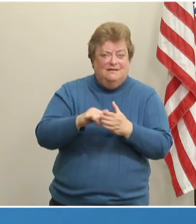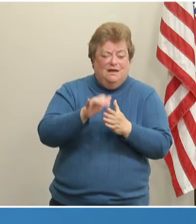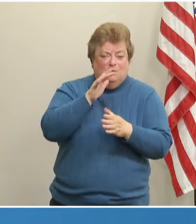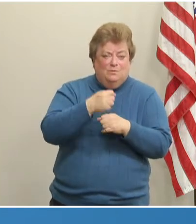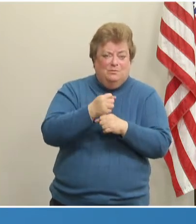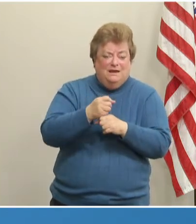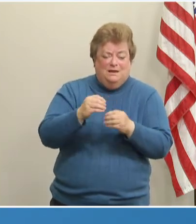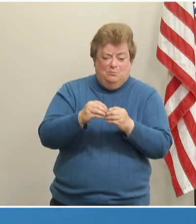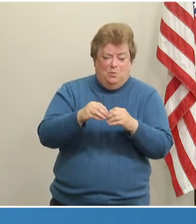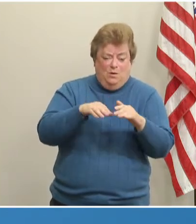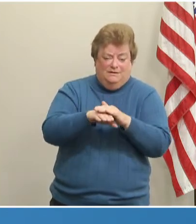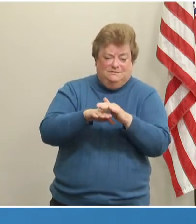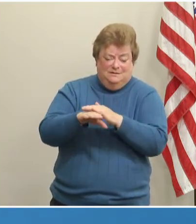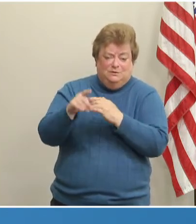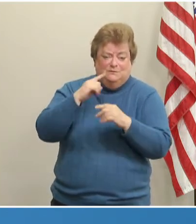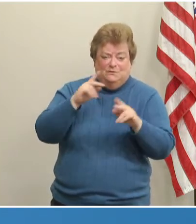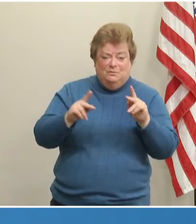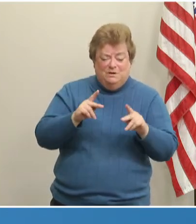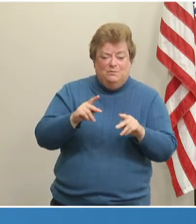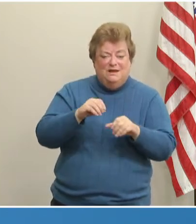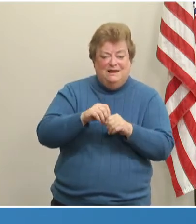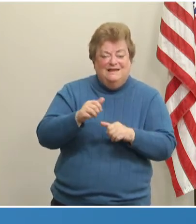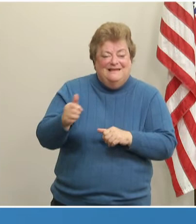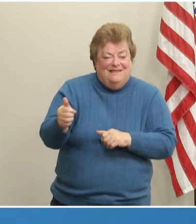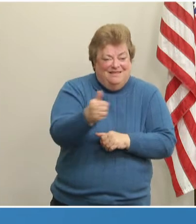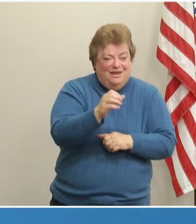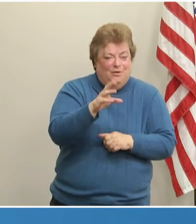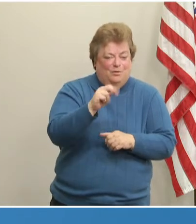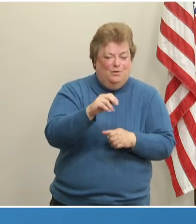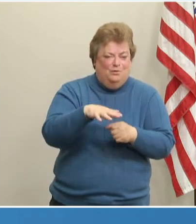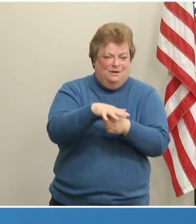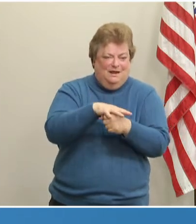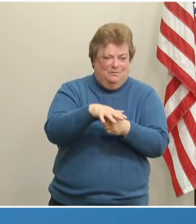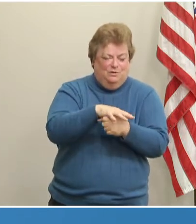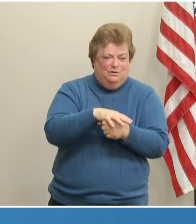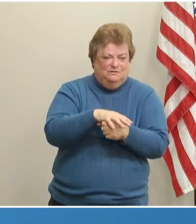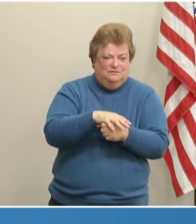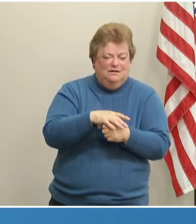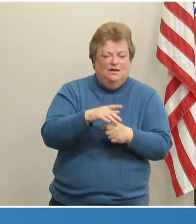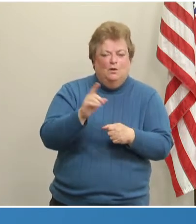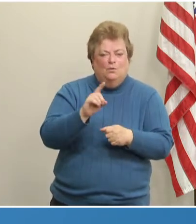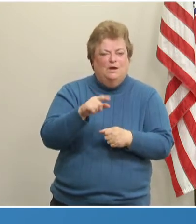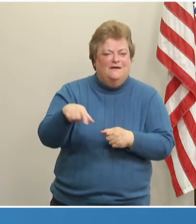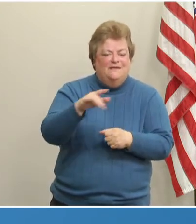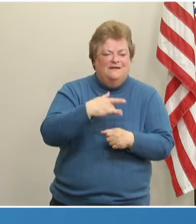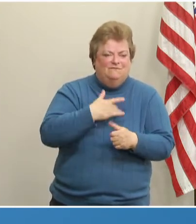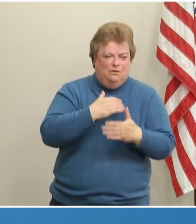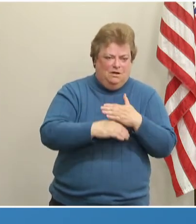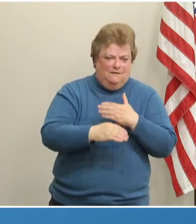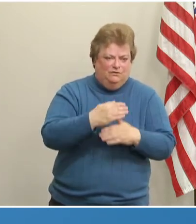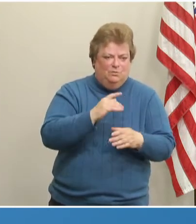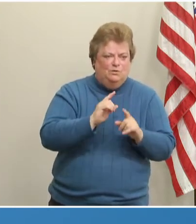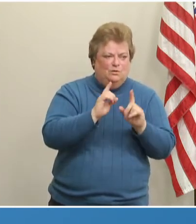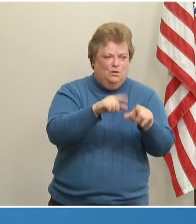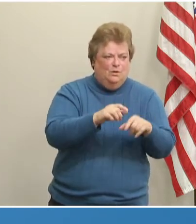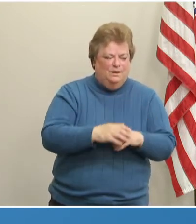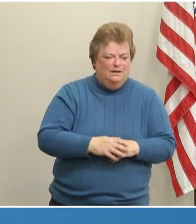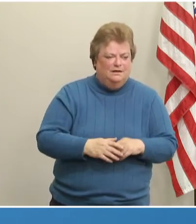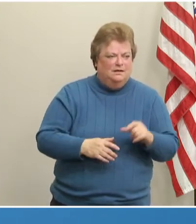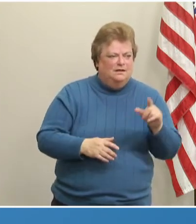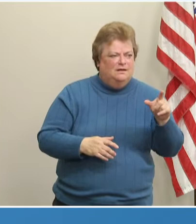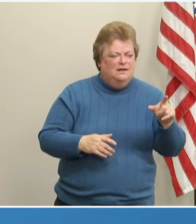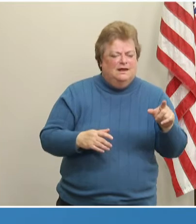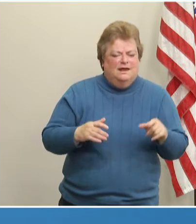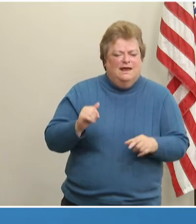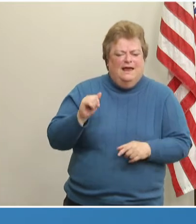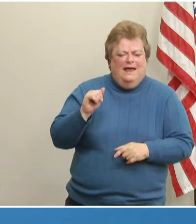accessible for individuals in their own neighborhoods and places where they feel really comfortable. What is that reward